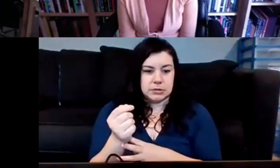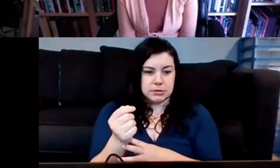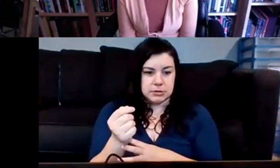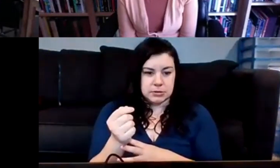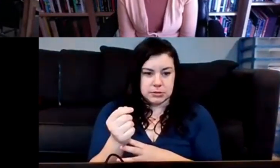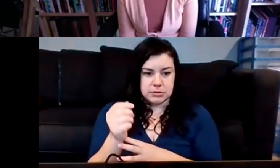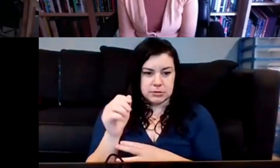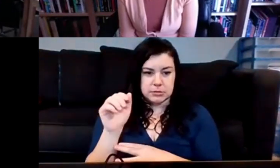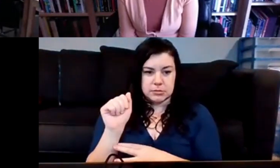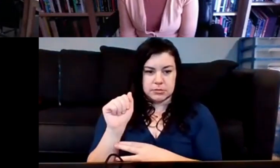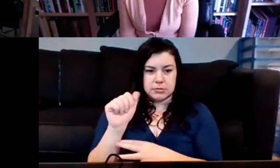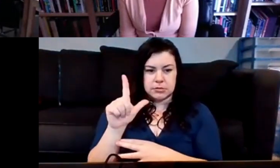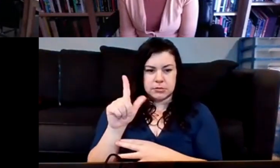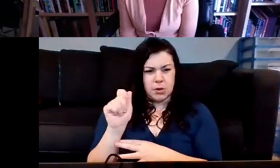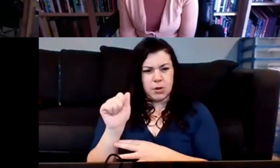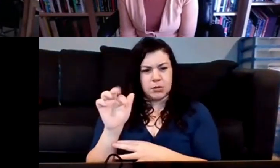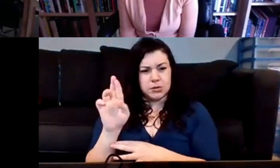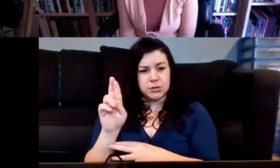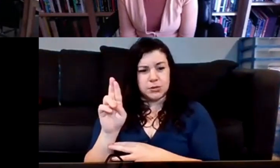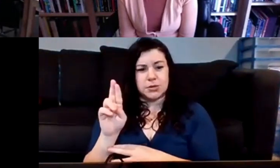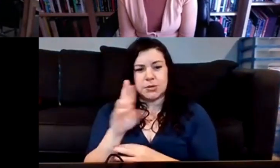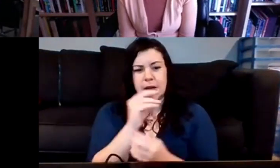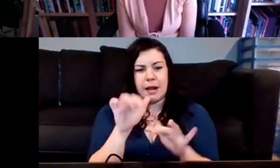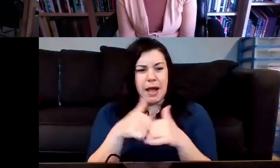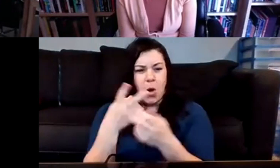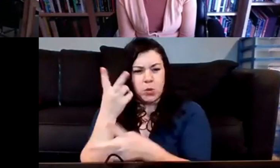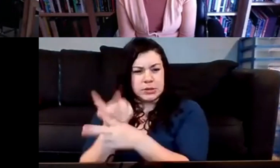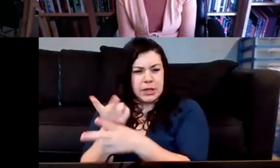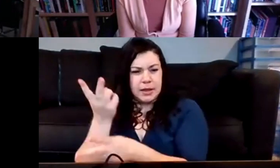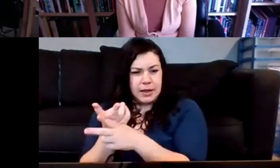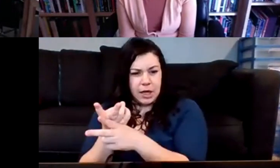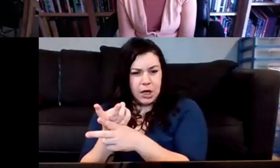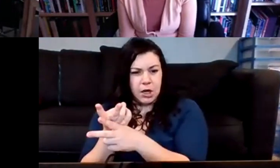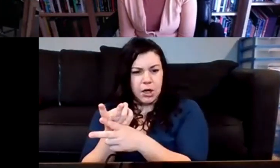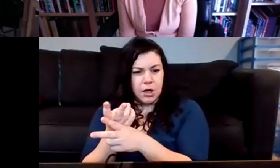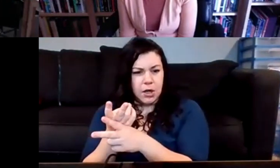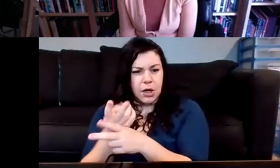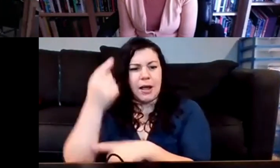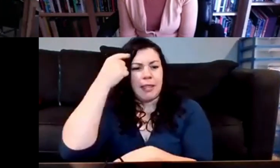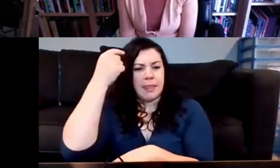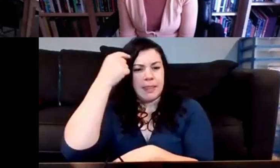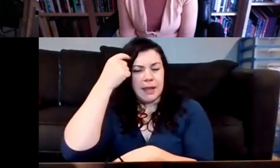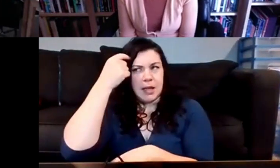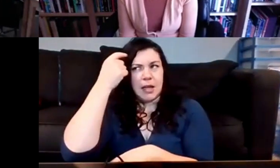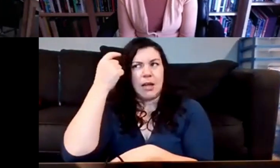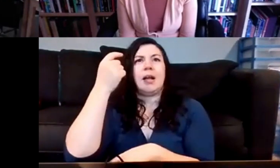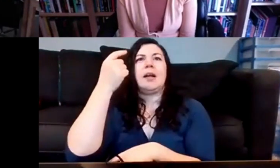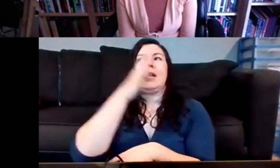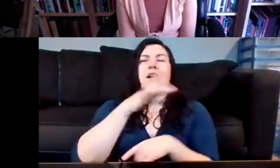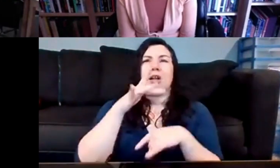to in the real time. And so, I think there's a lot lost in obsession